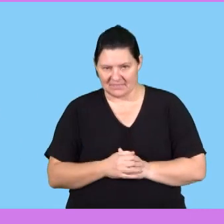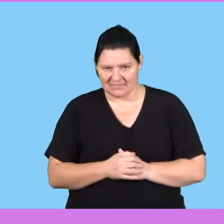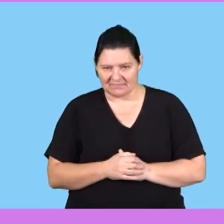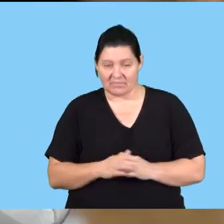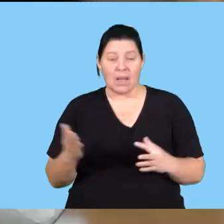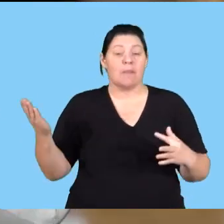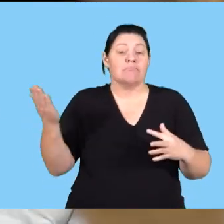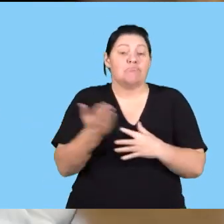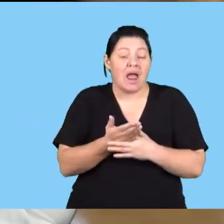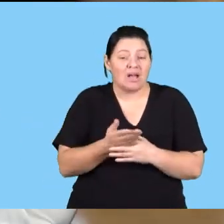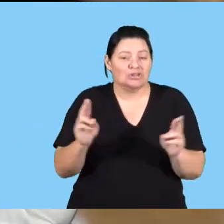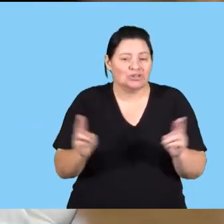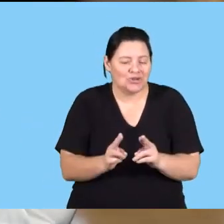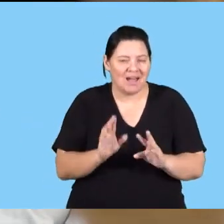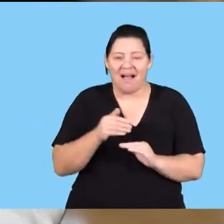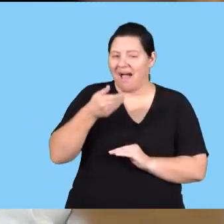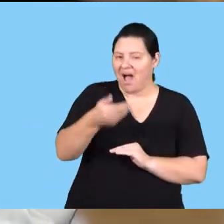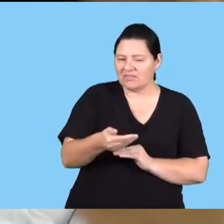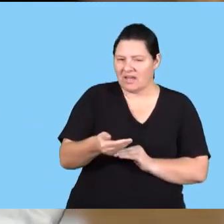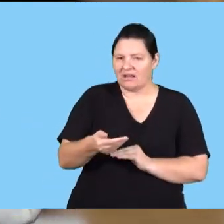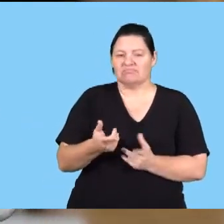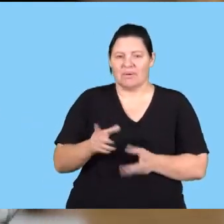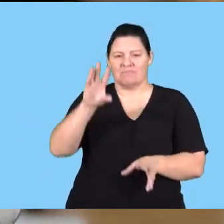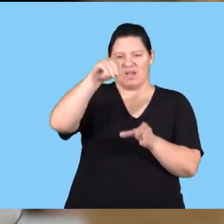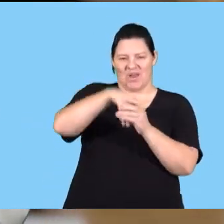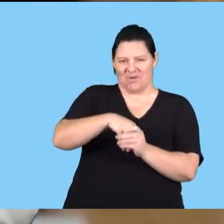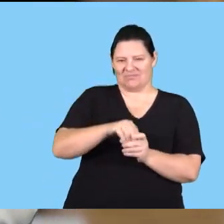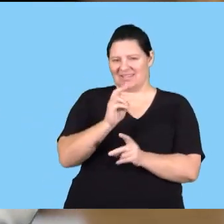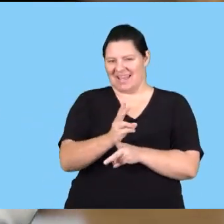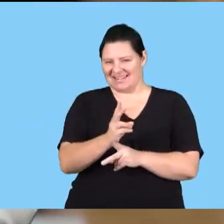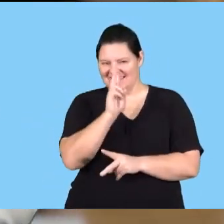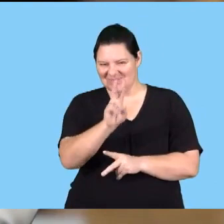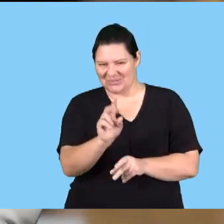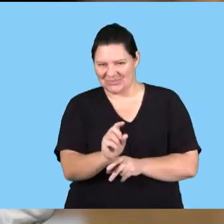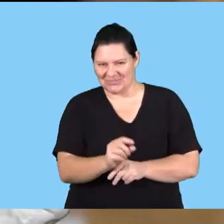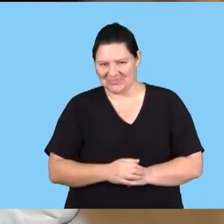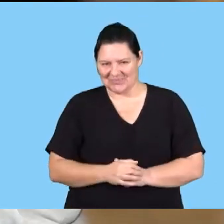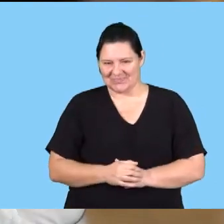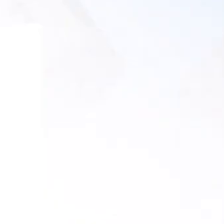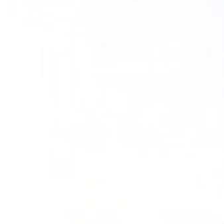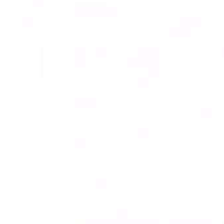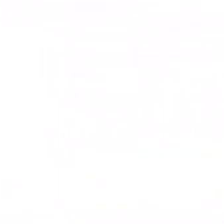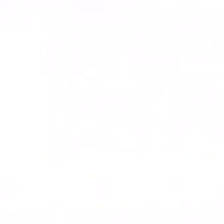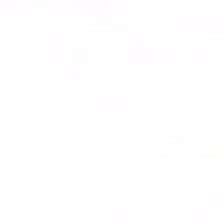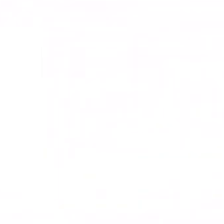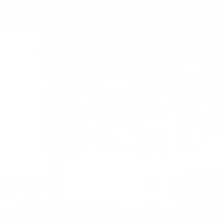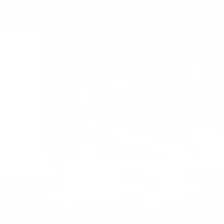set. Guys, let's quickly take a short break. After the break, we'll put all of this into context. See you now.